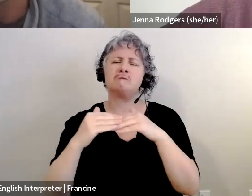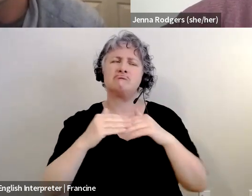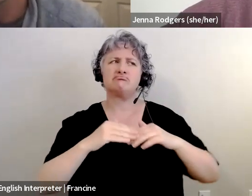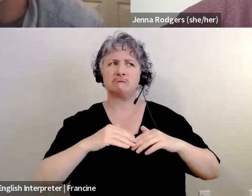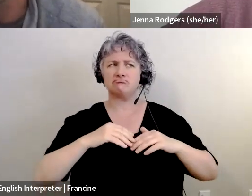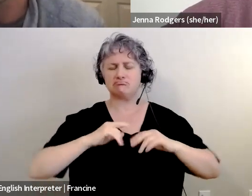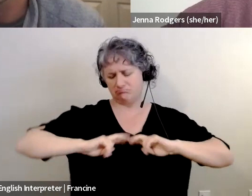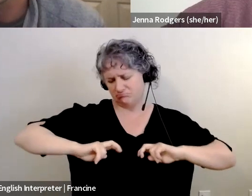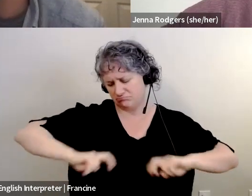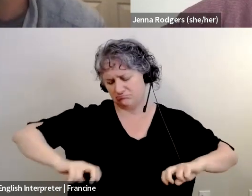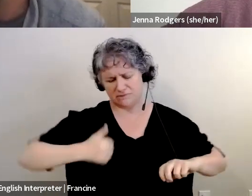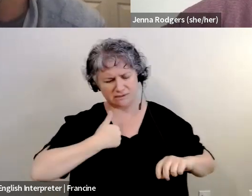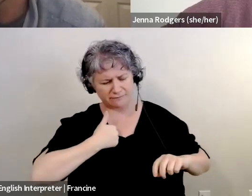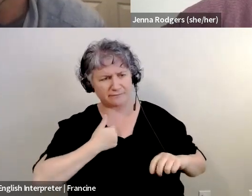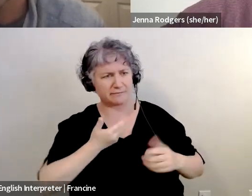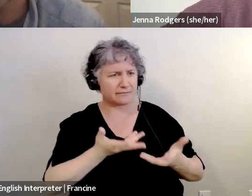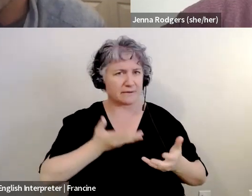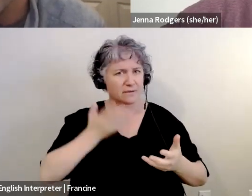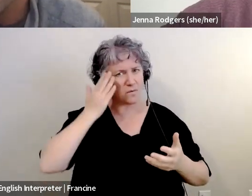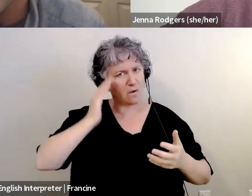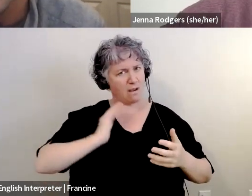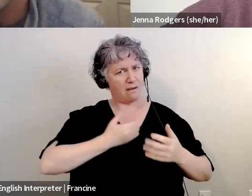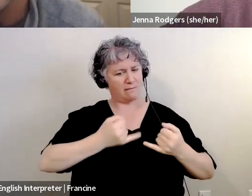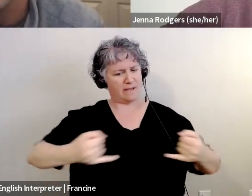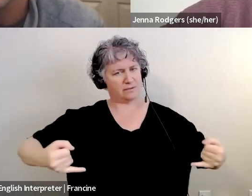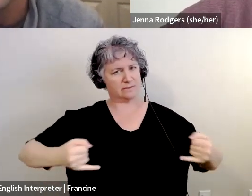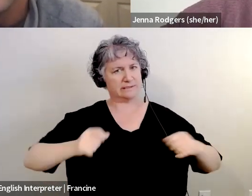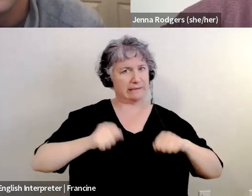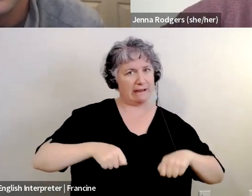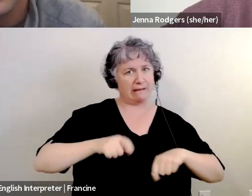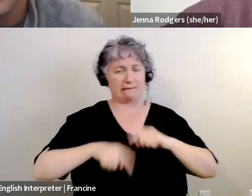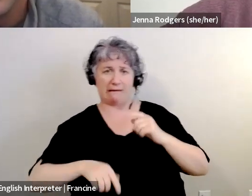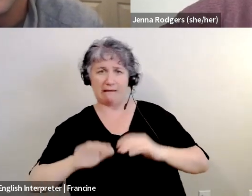boundaries, and so encourage you to do that throughout this training as well.